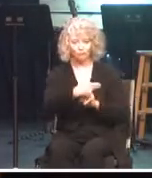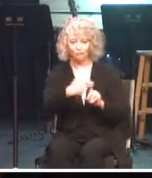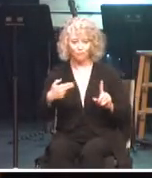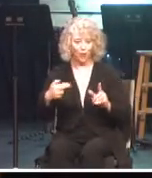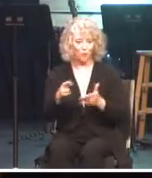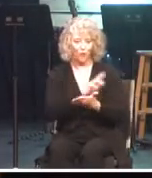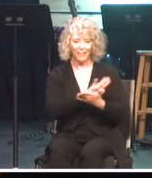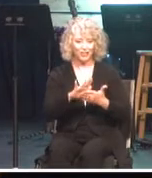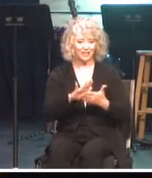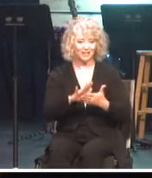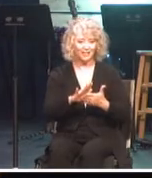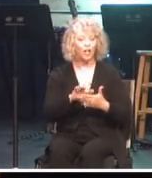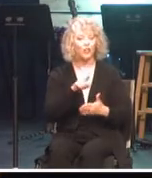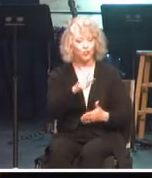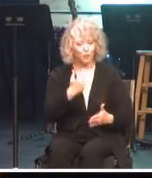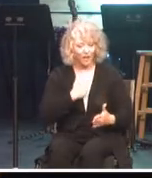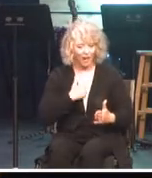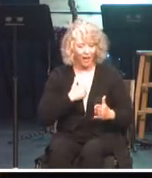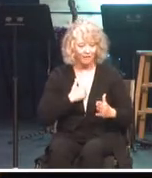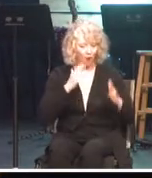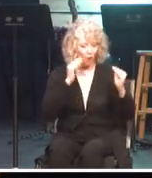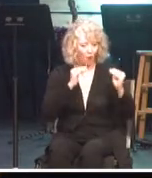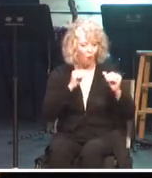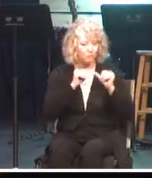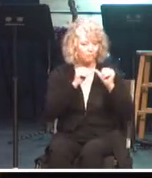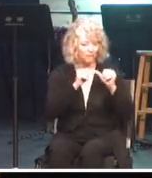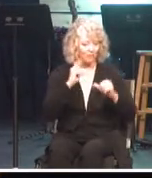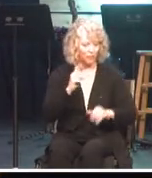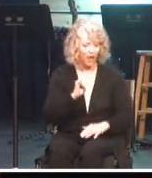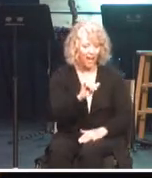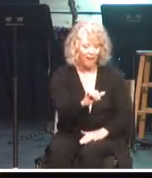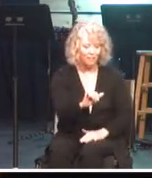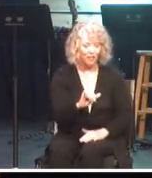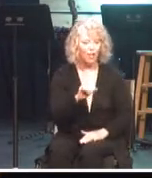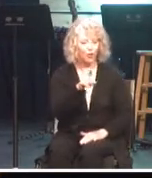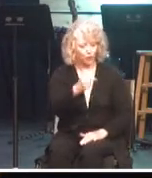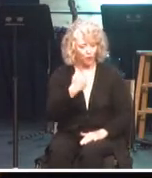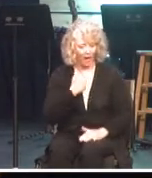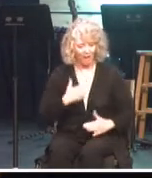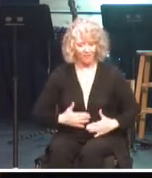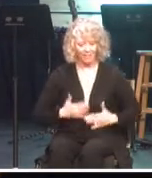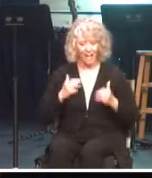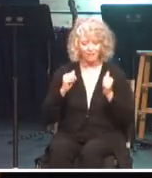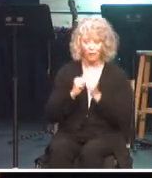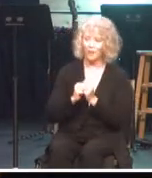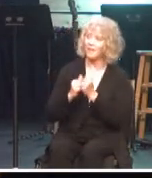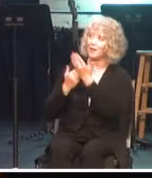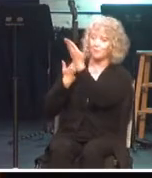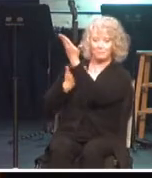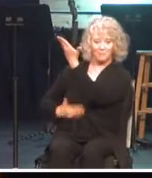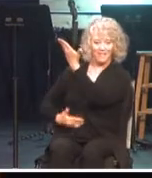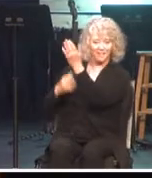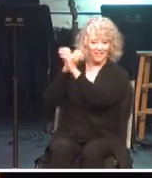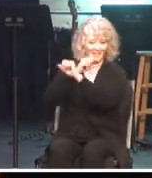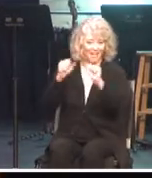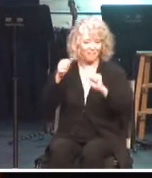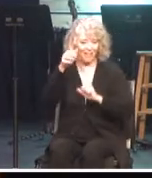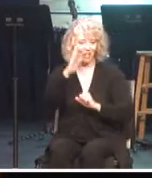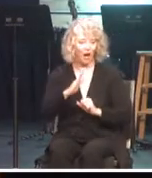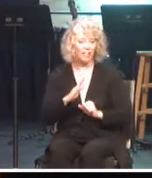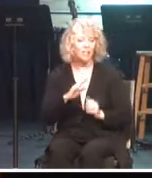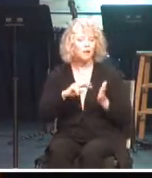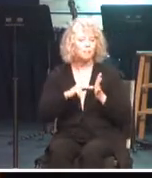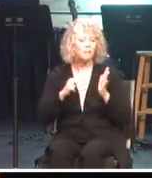That there is eternal hope. There is eternal life with this saving God, perfect and